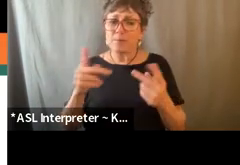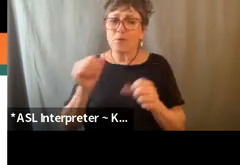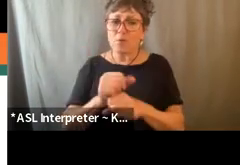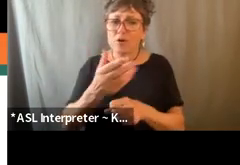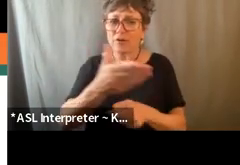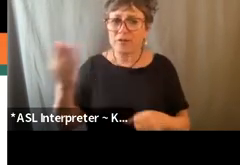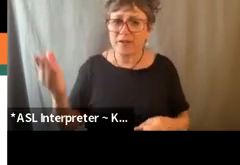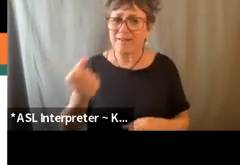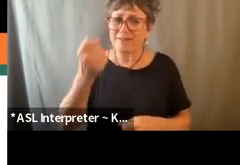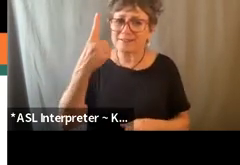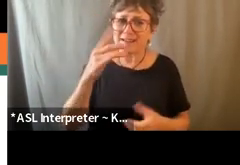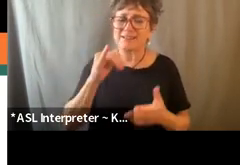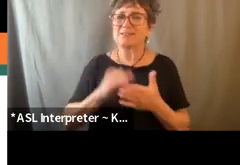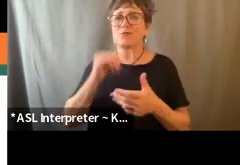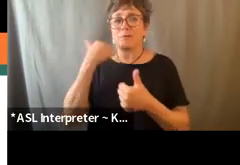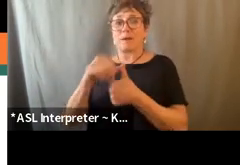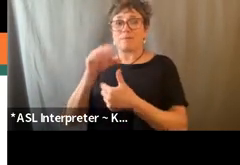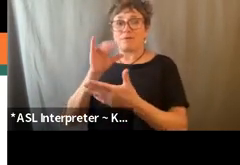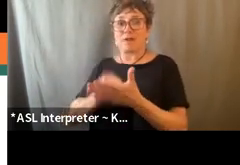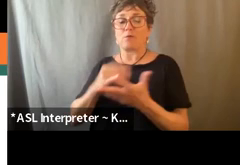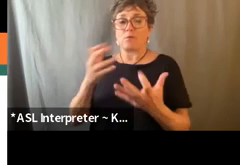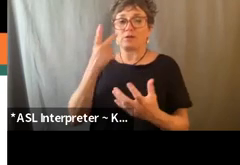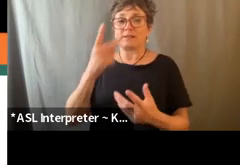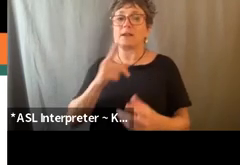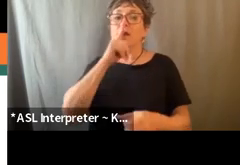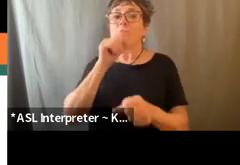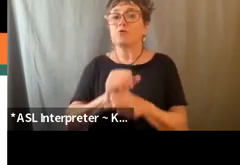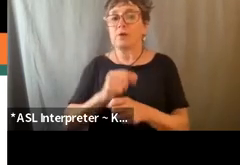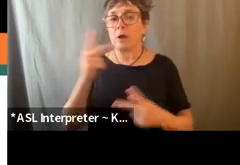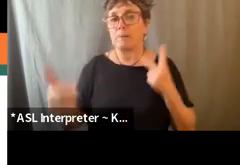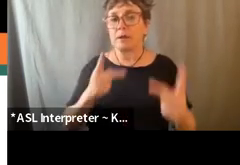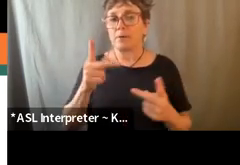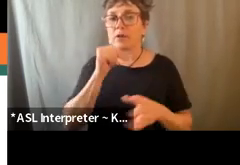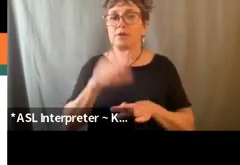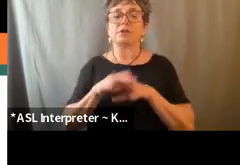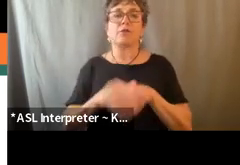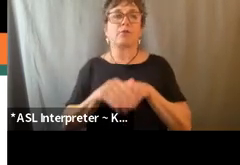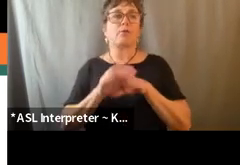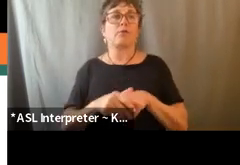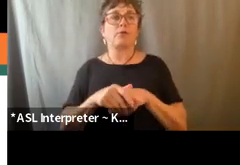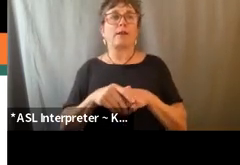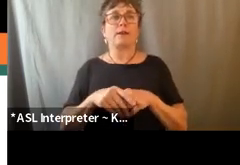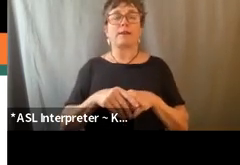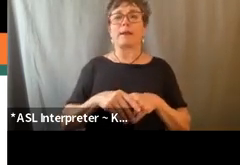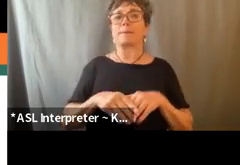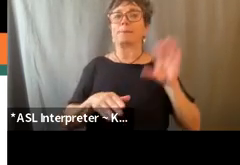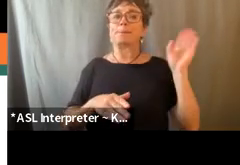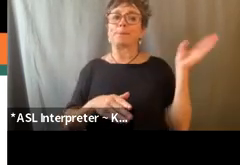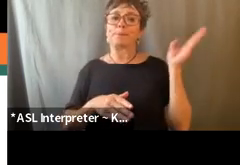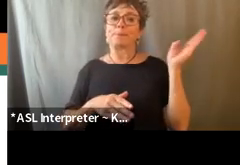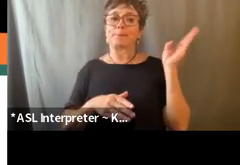that to your audience, we want to see real people and not just this like mechanical inner workings